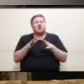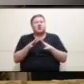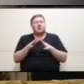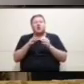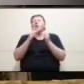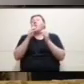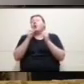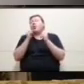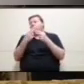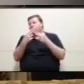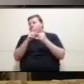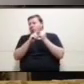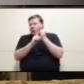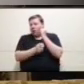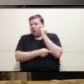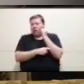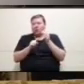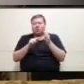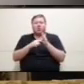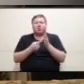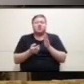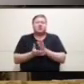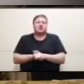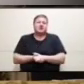last point,